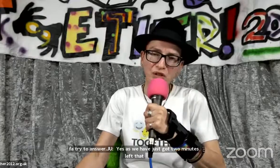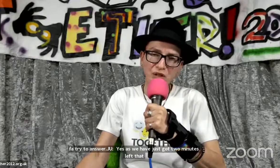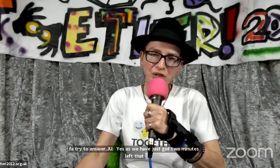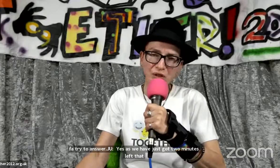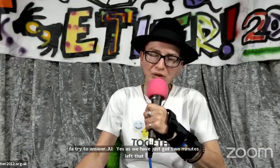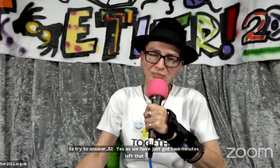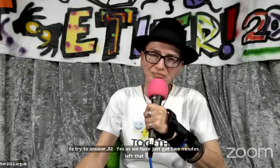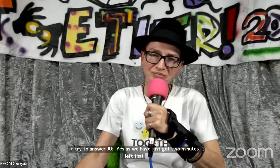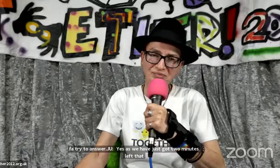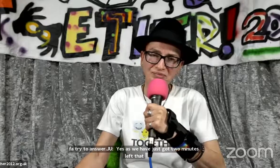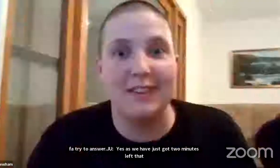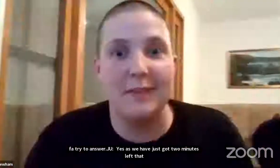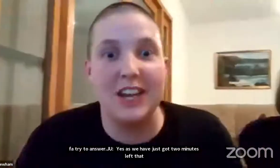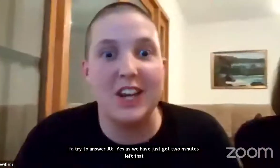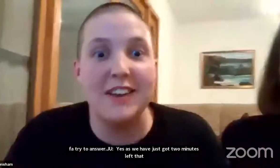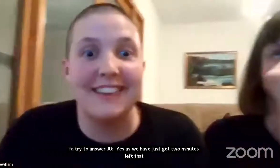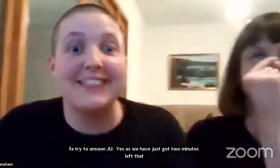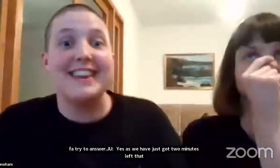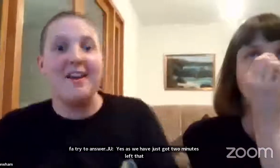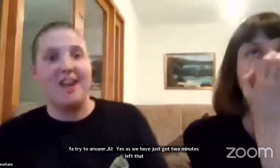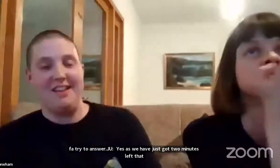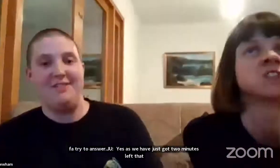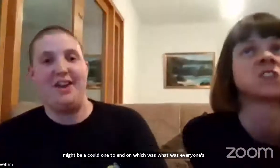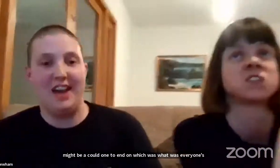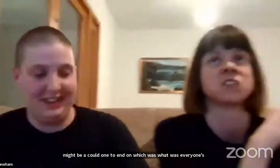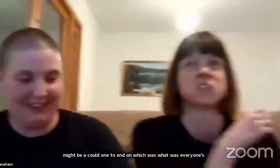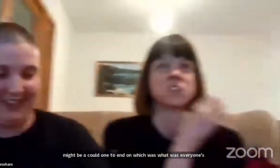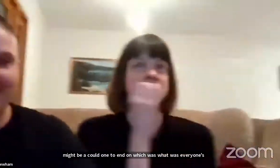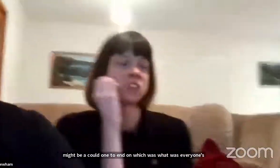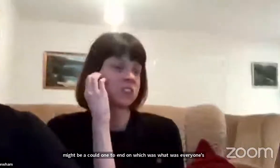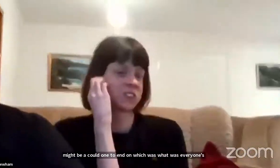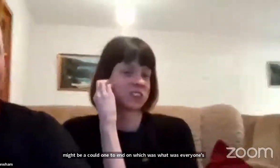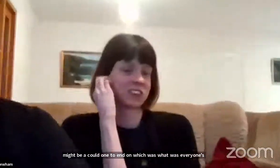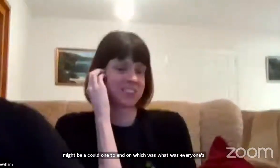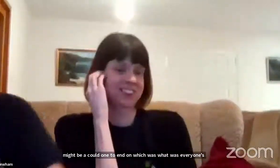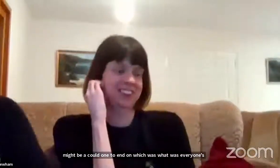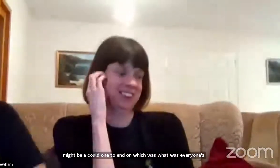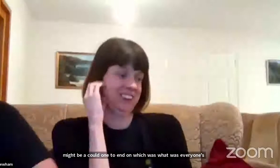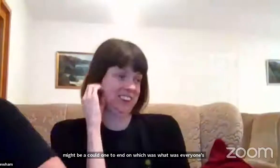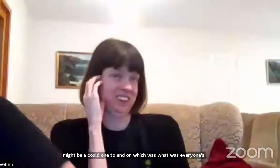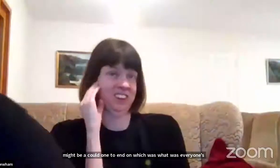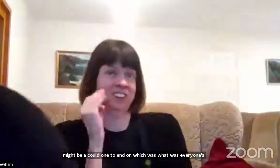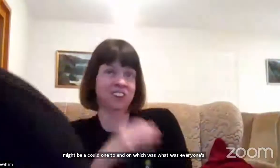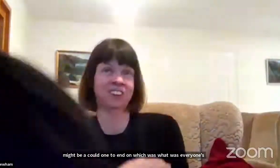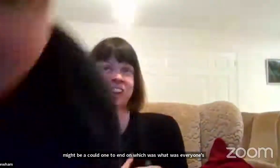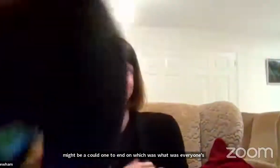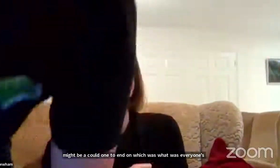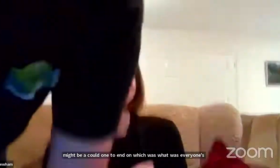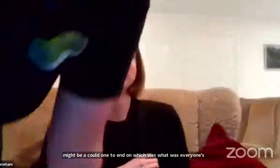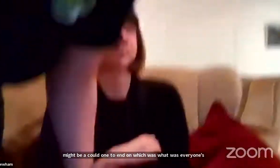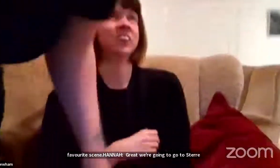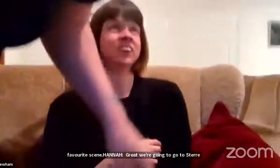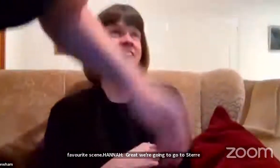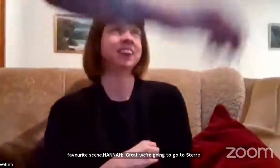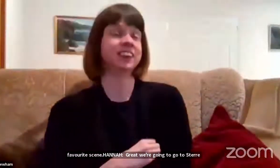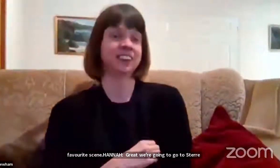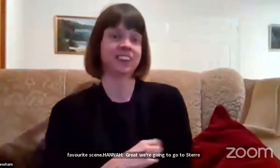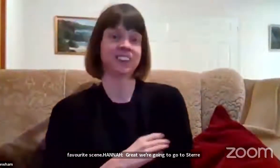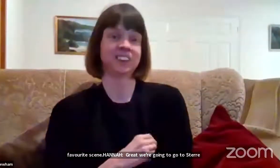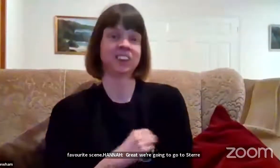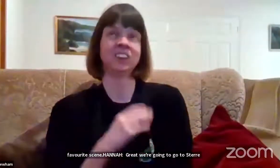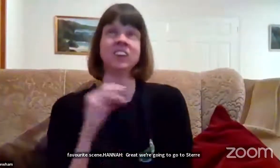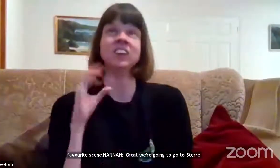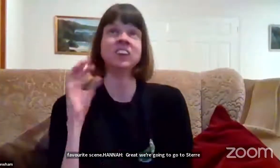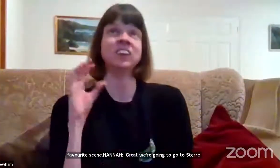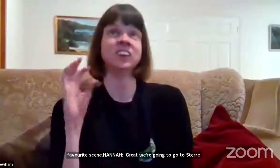favourite scene? Great, so we're going to go to Stera first. So let me just stir in the spotlight.